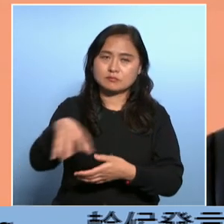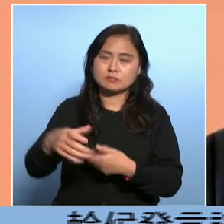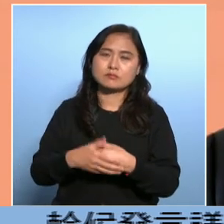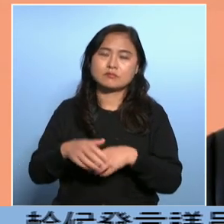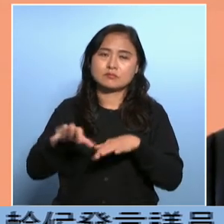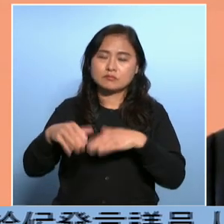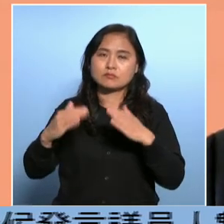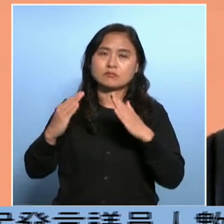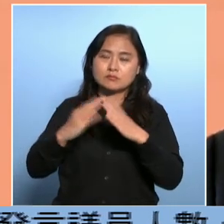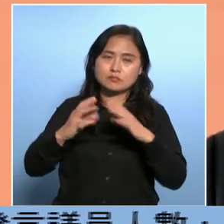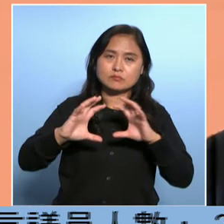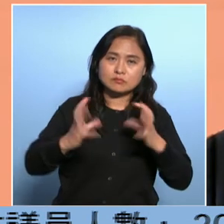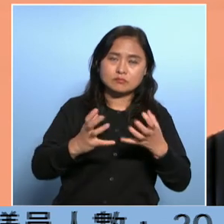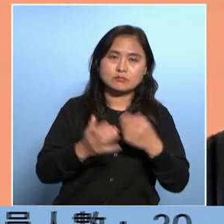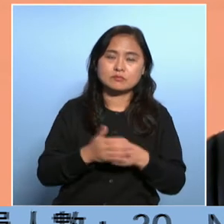community organization,